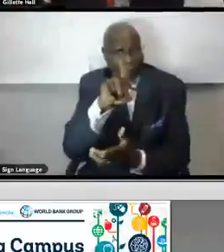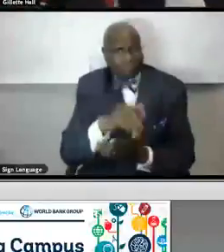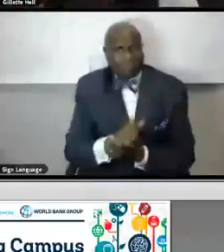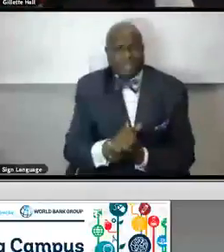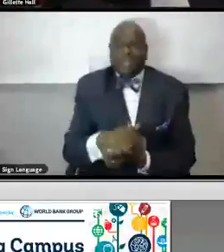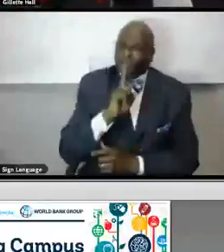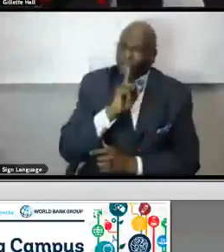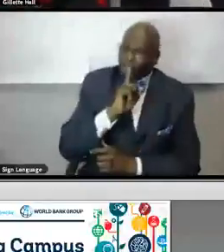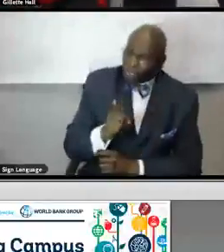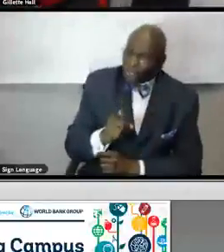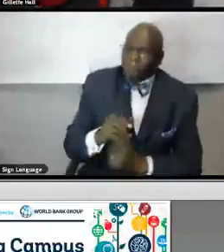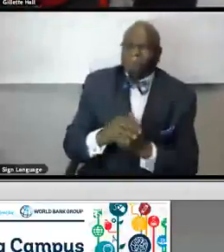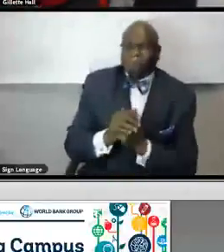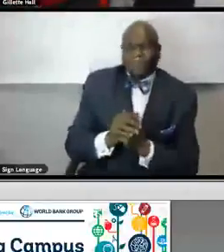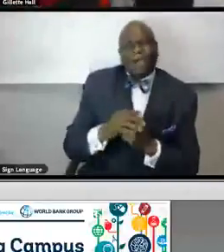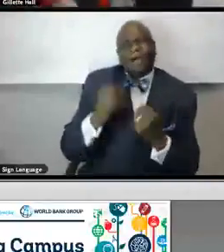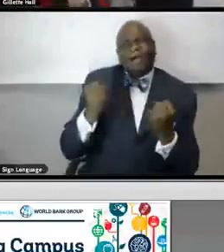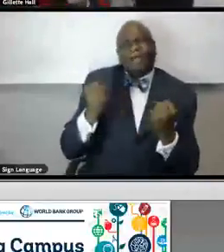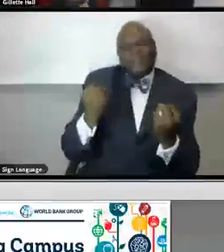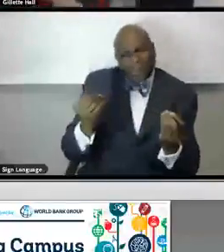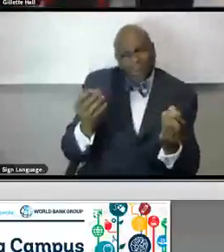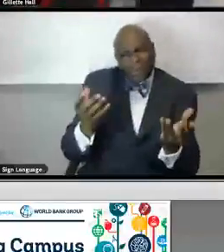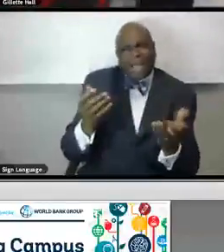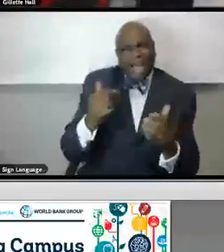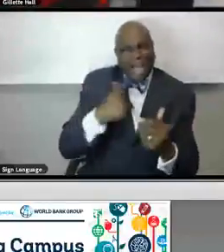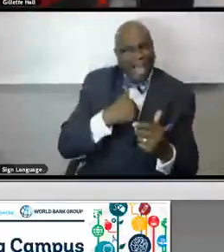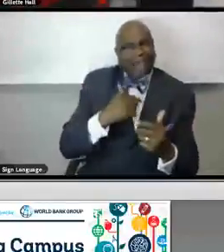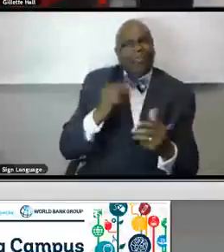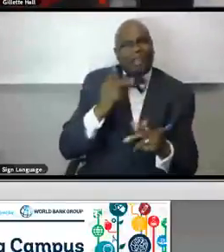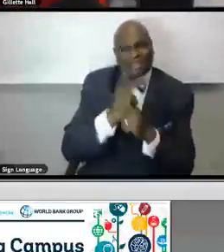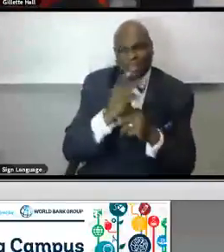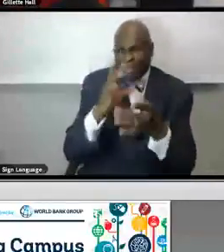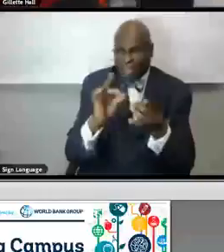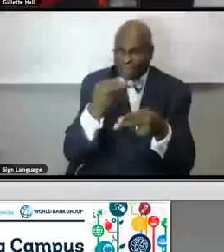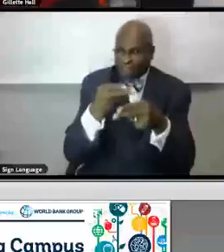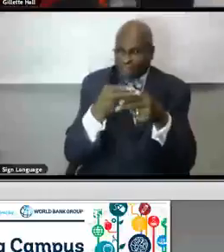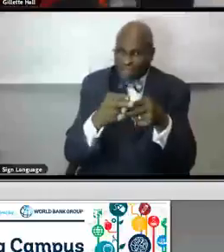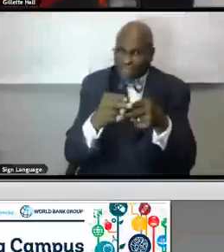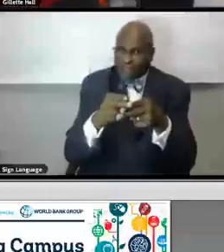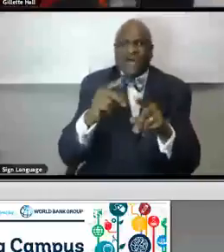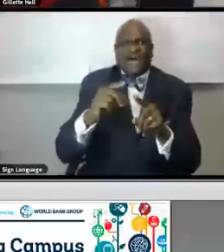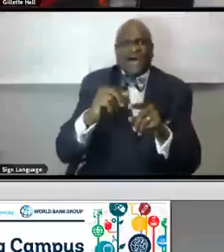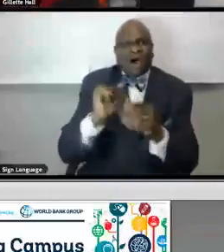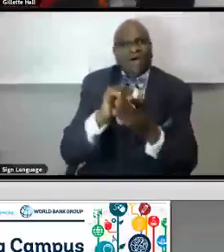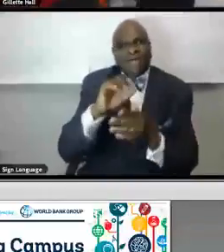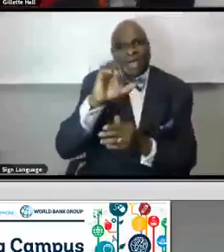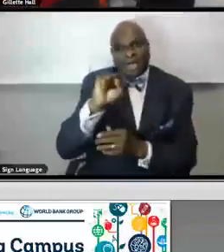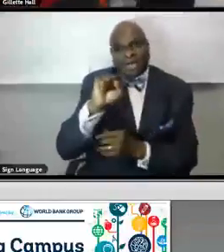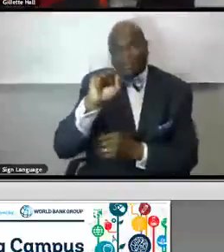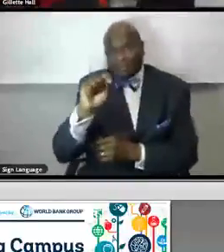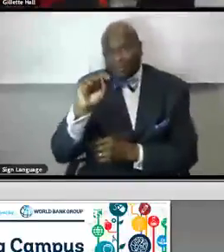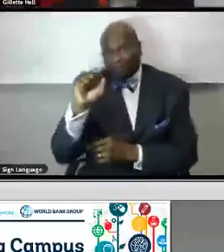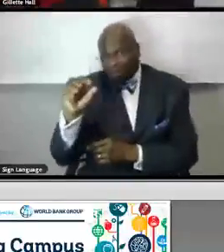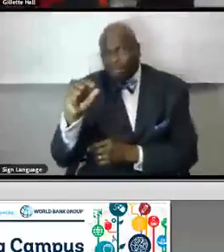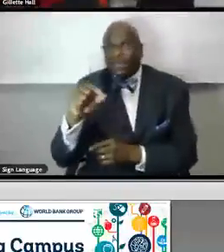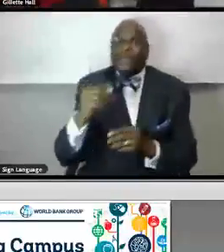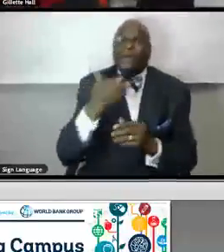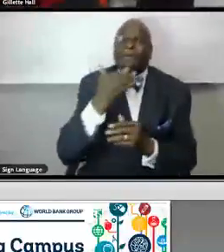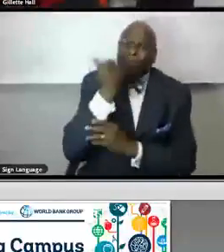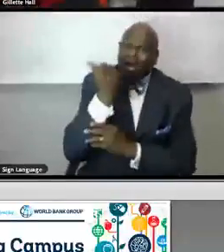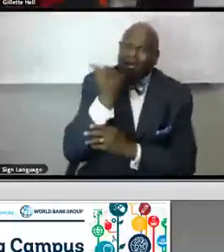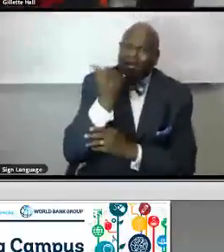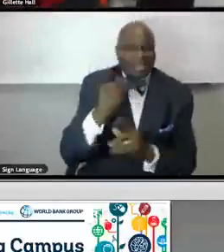Sure. So I will keep my comments brief. On the SDGs, they're better,